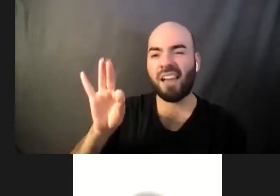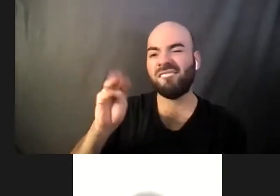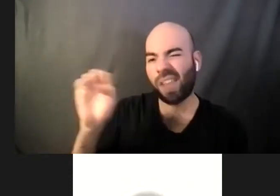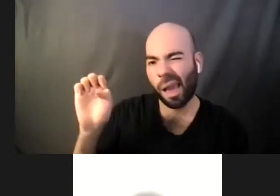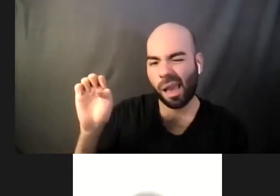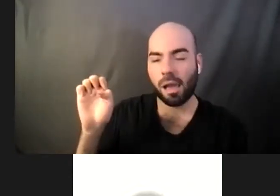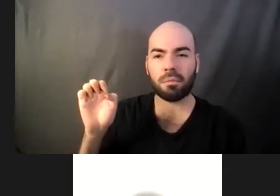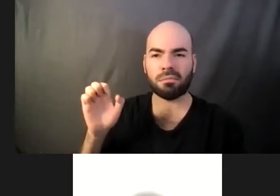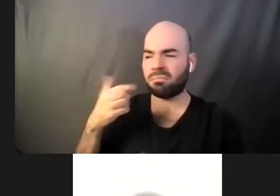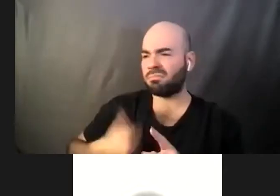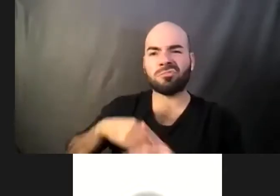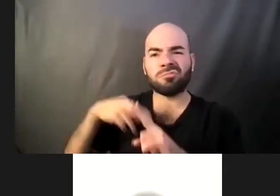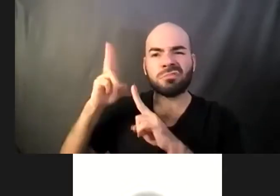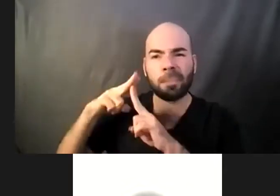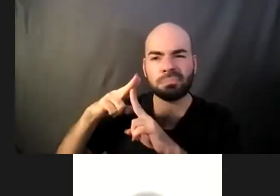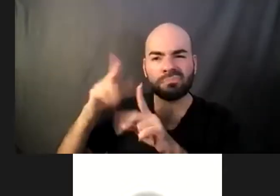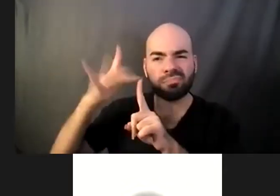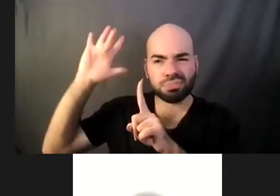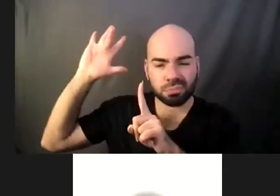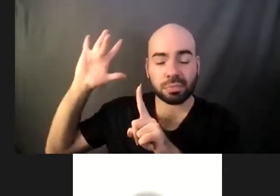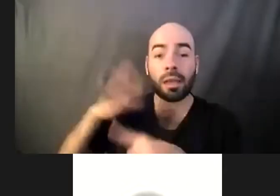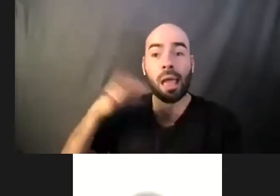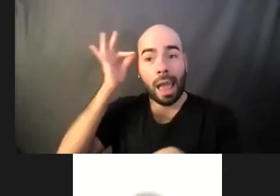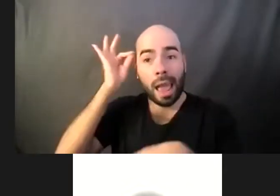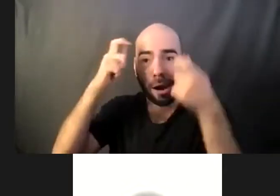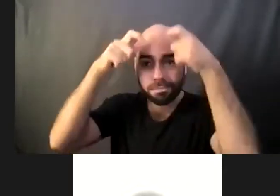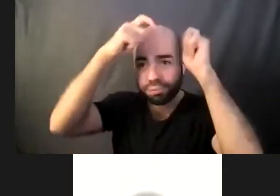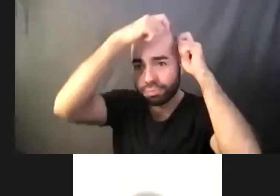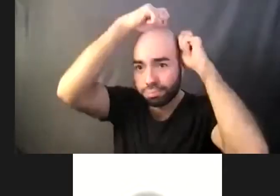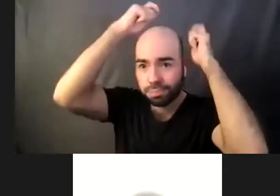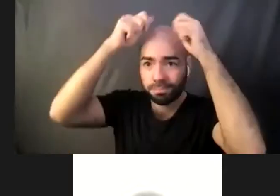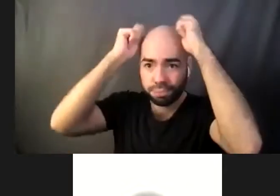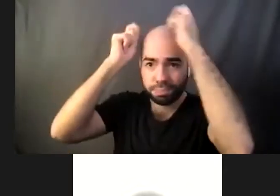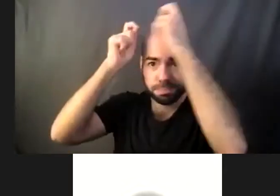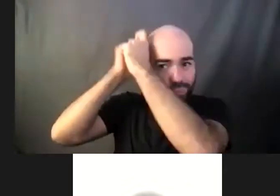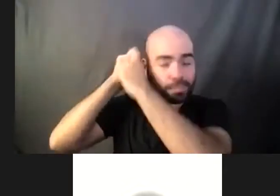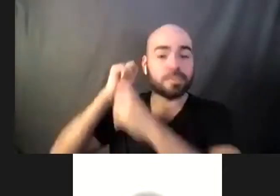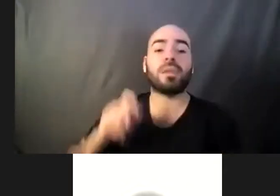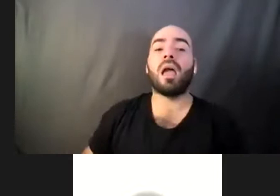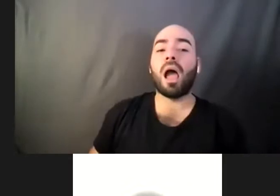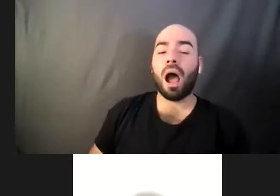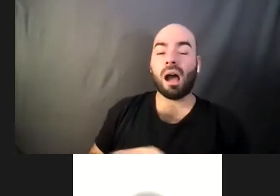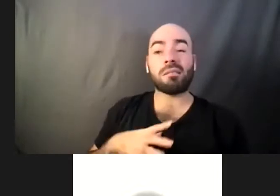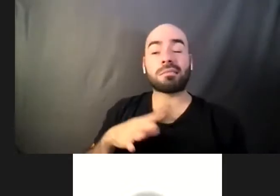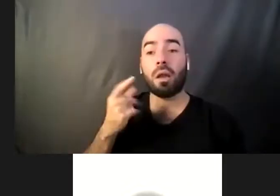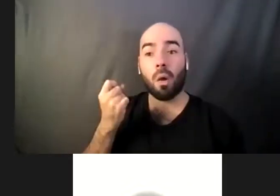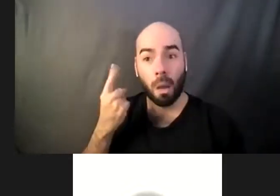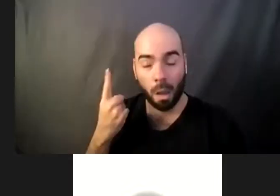everything. And I have cornrows in my hair right now. I want a pair of like really thick,